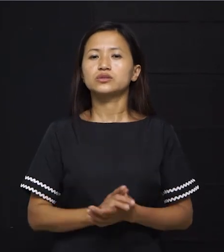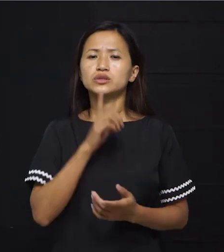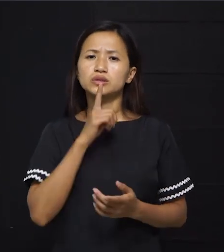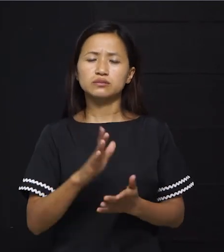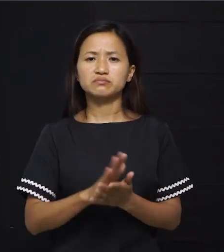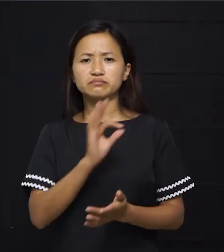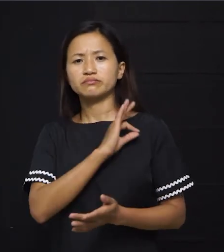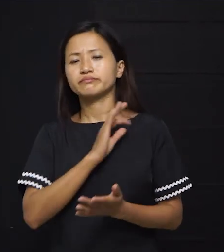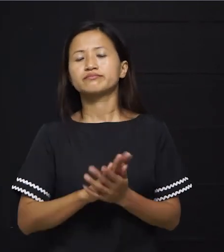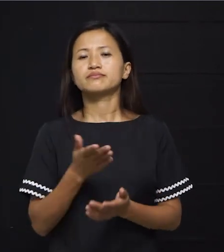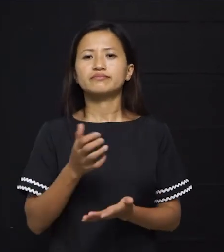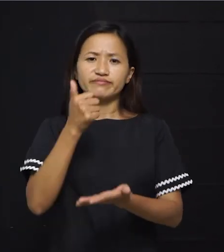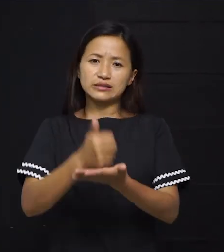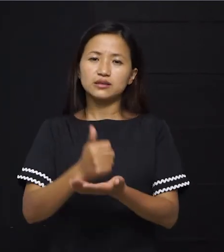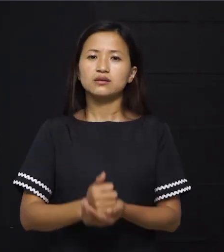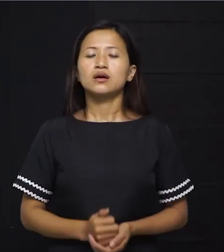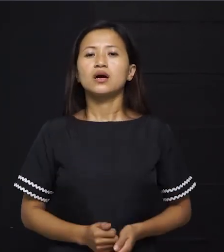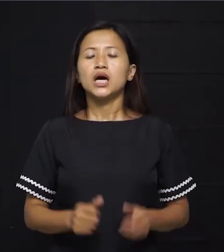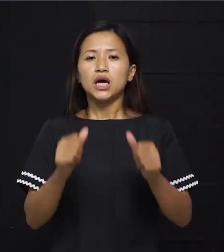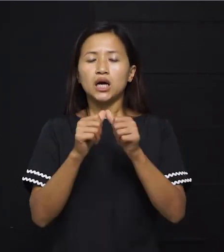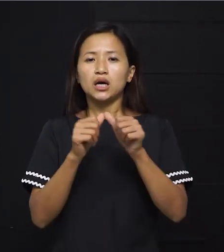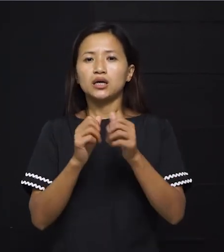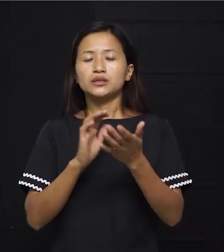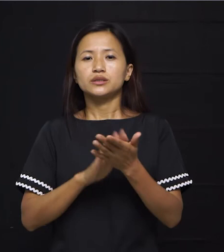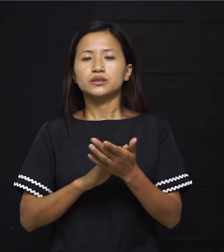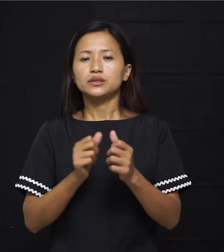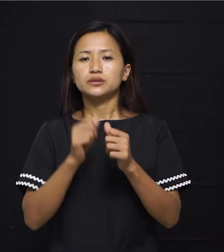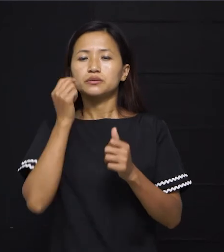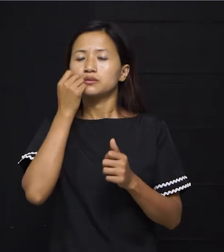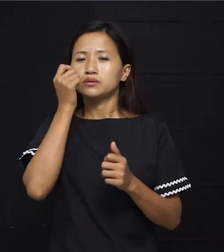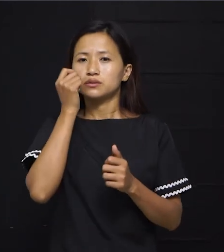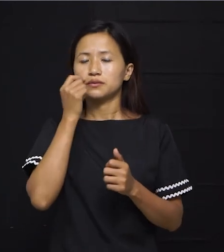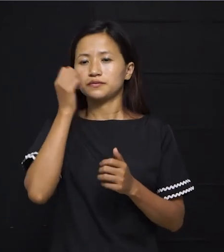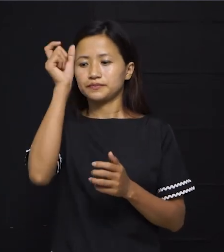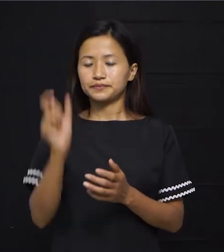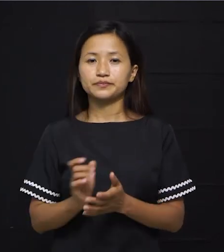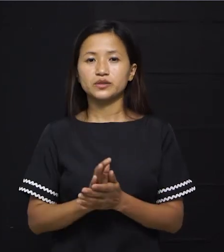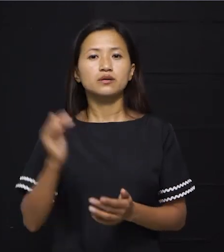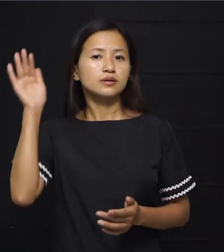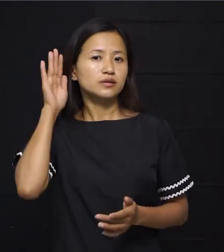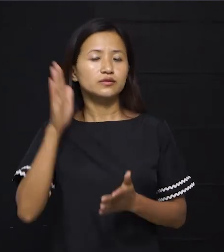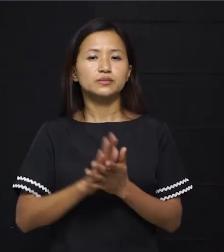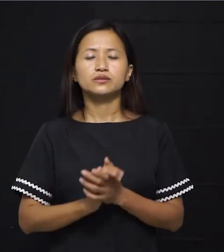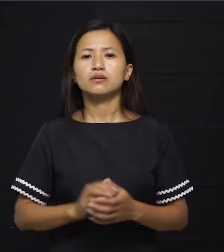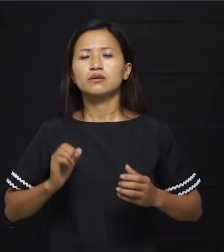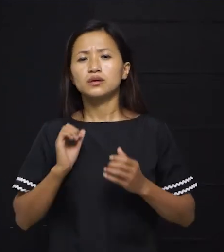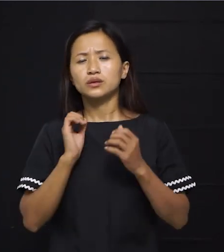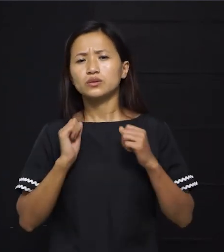sure. But after Algu heard this judgment from his former friend, from his friend, he was